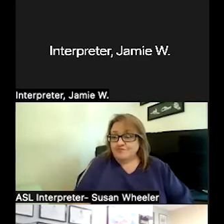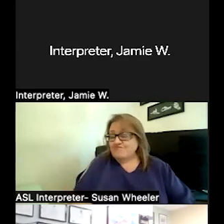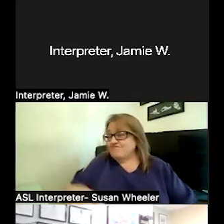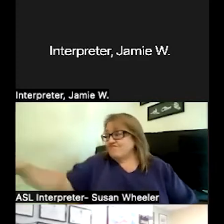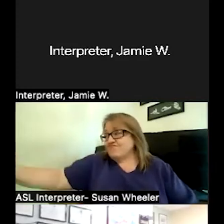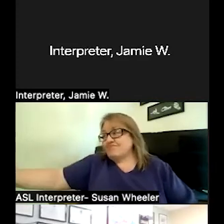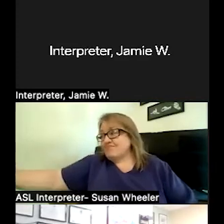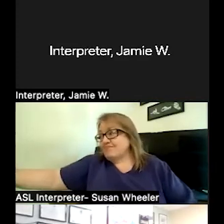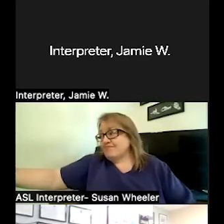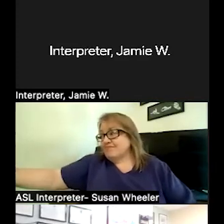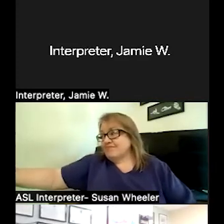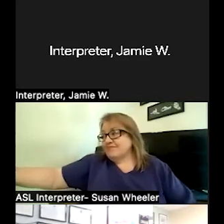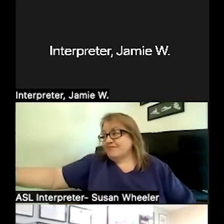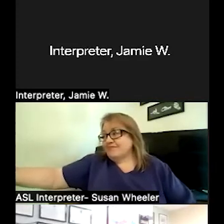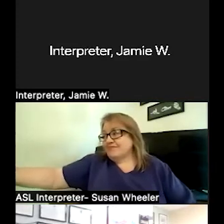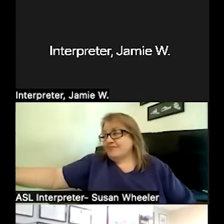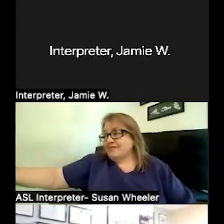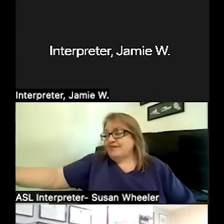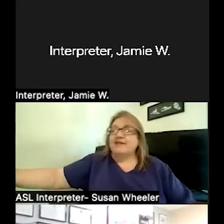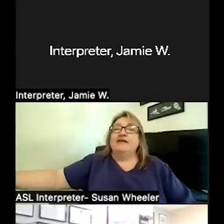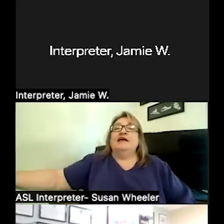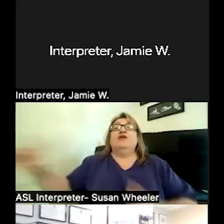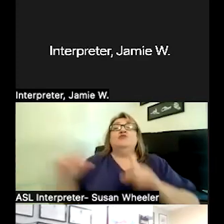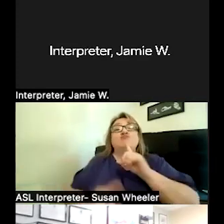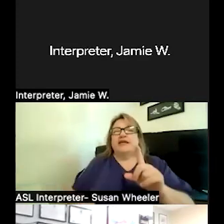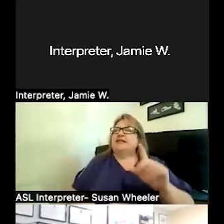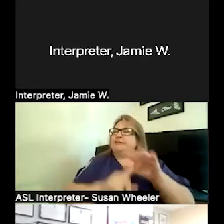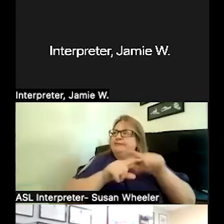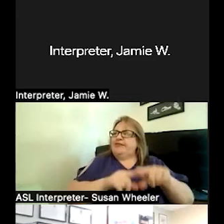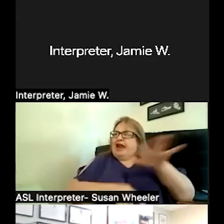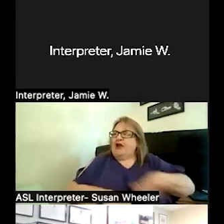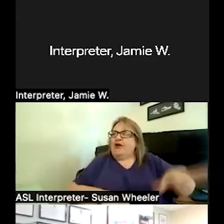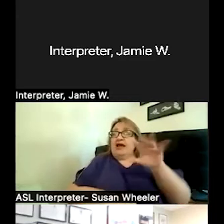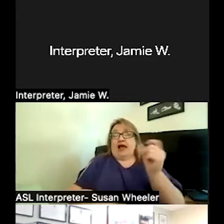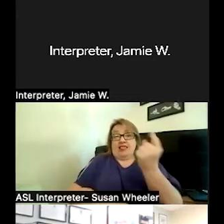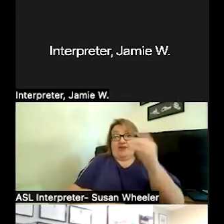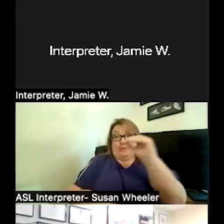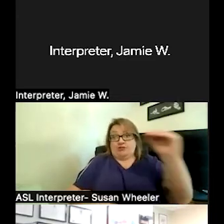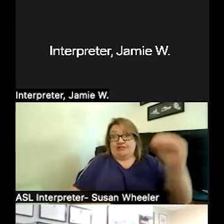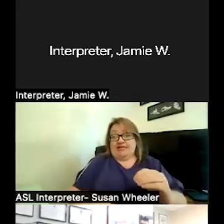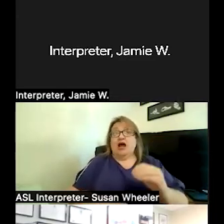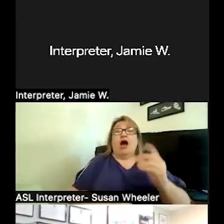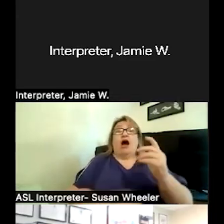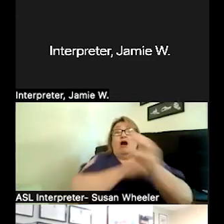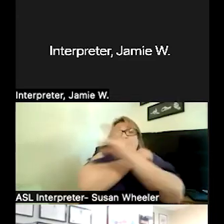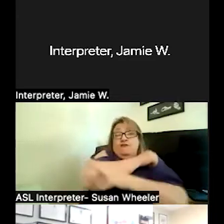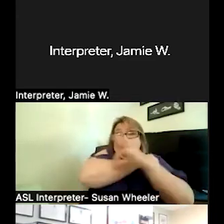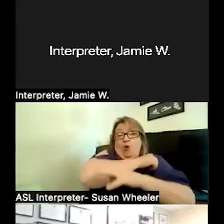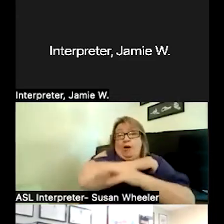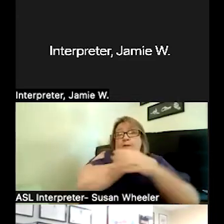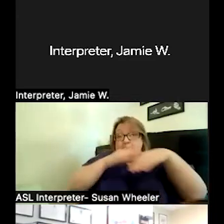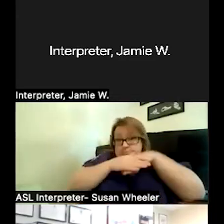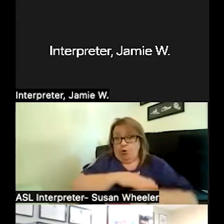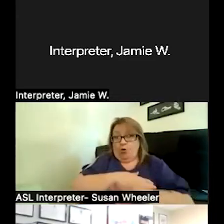And again, it varies quite a bit depending upon the area. 11% of Americans are foreign born. 27%